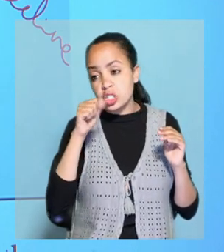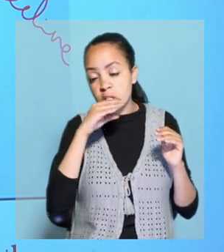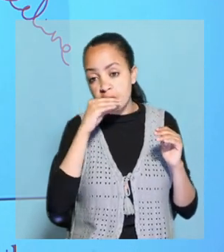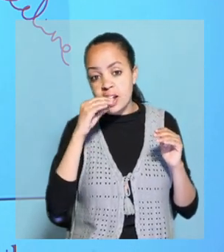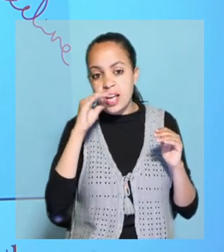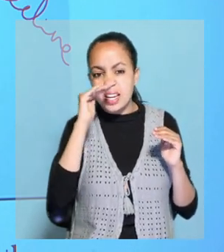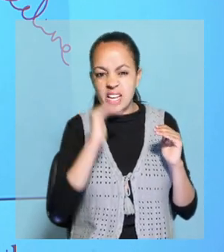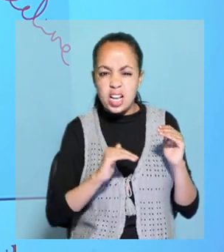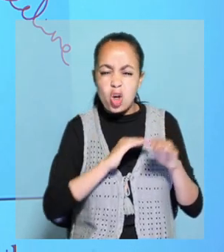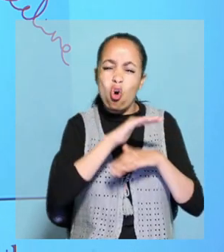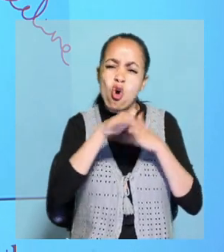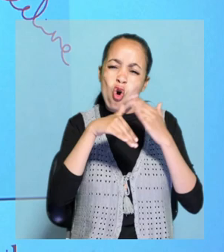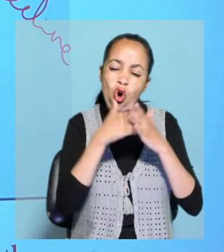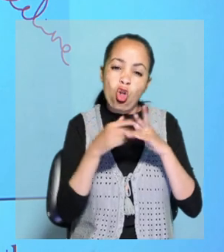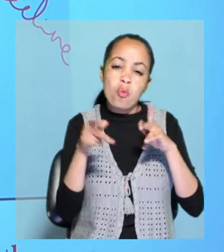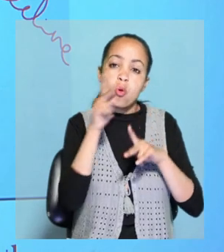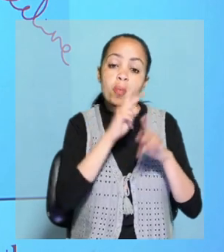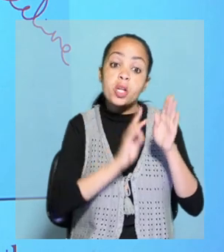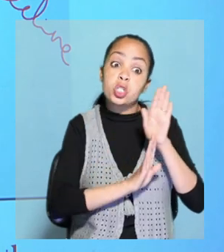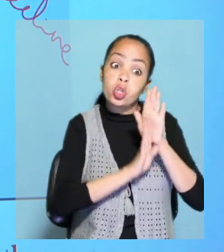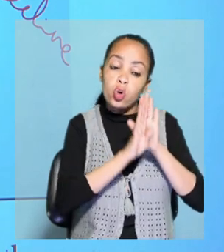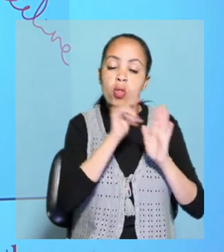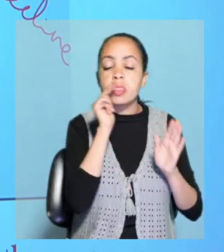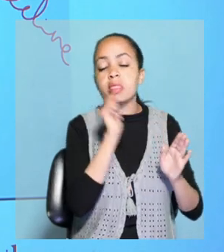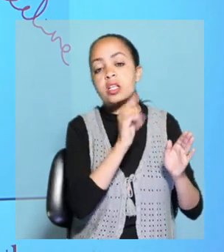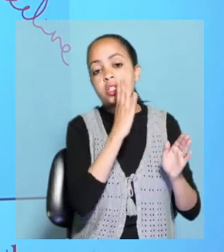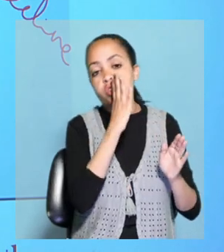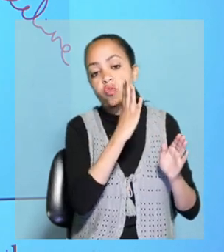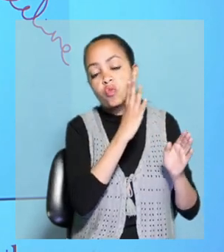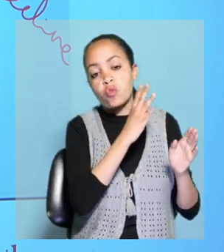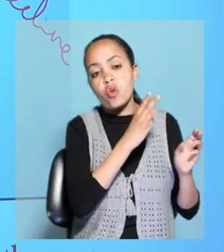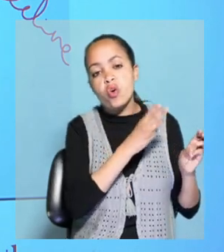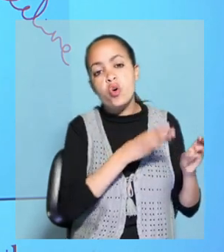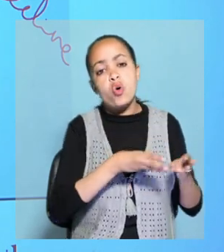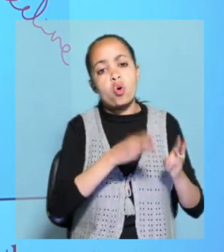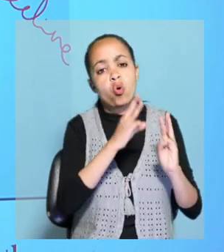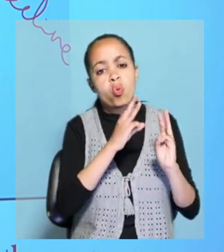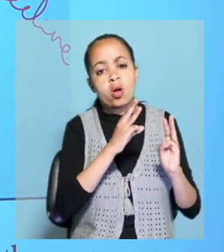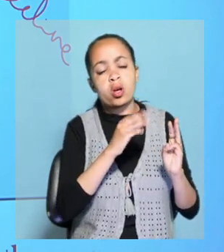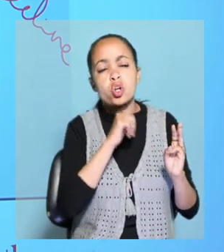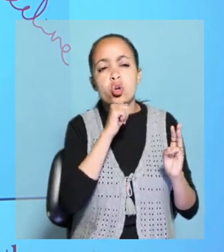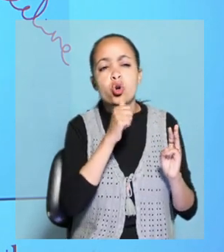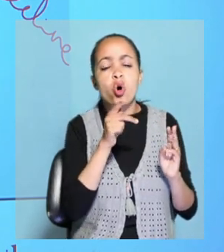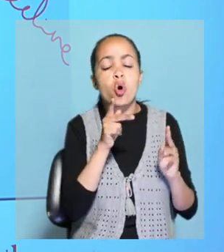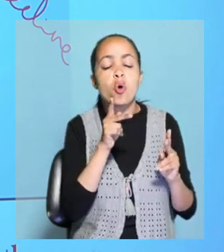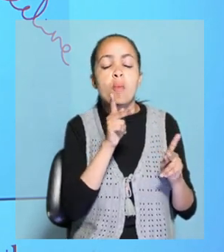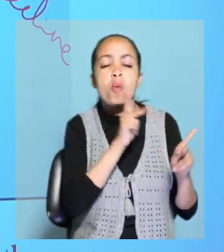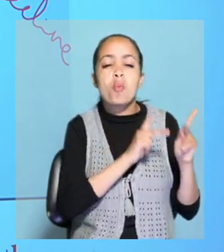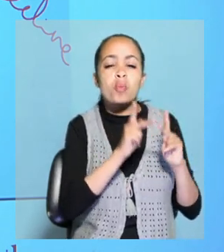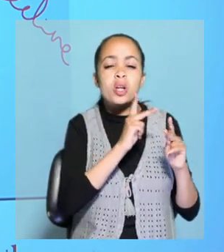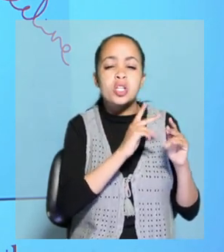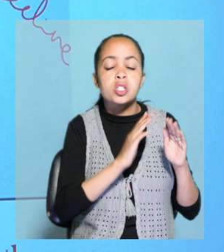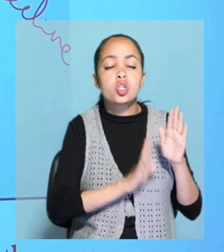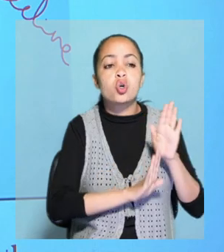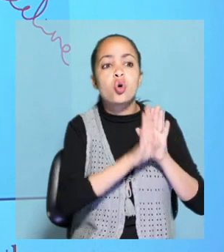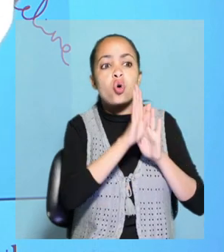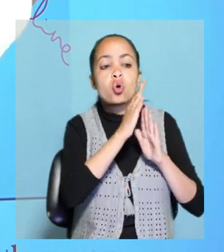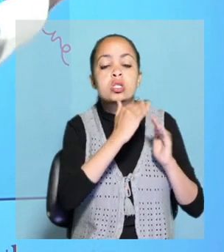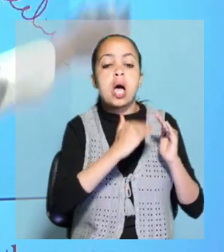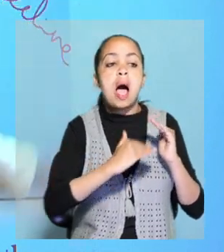decline. All population grows through these four main phases. No population can be grow above this carrying